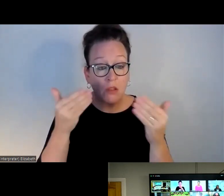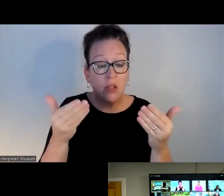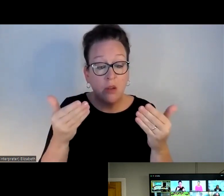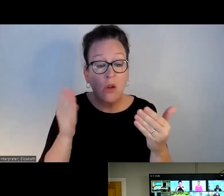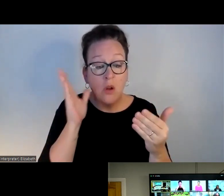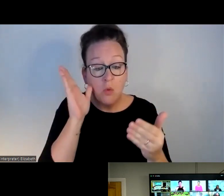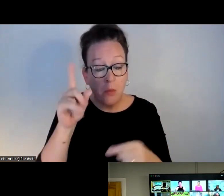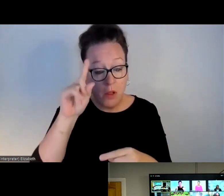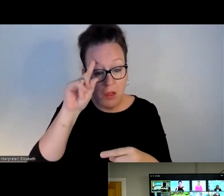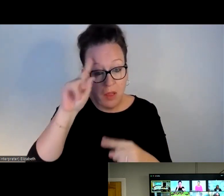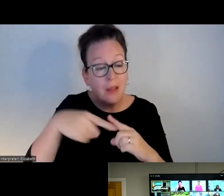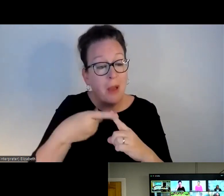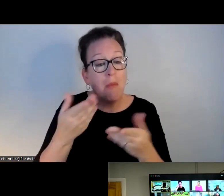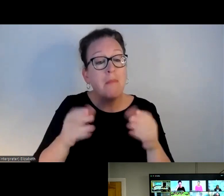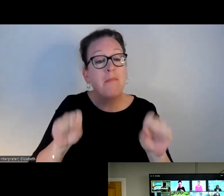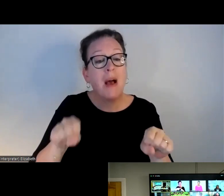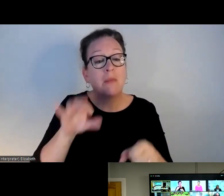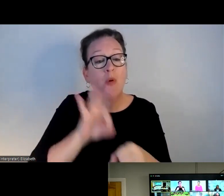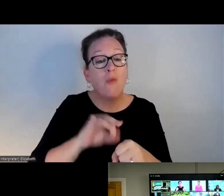vote at the next meeting.